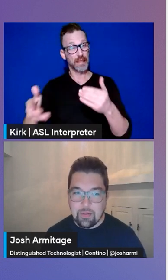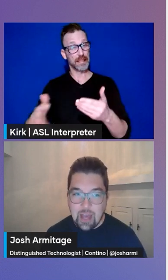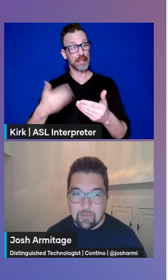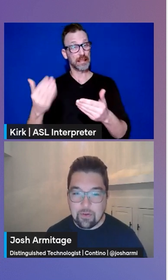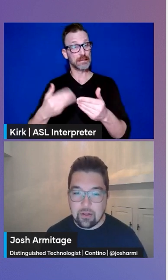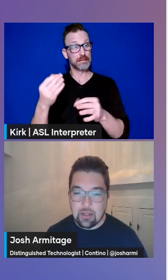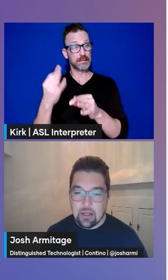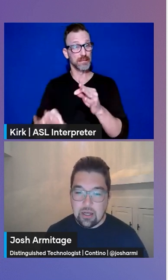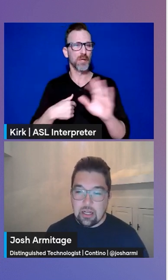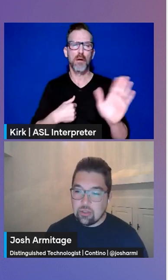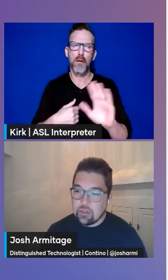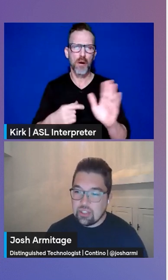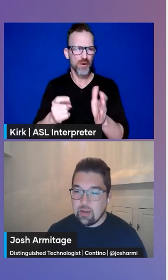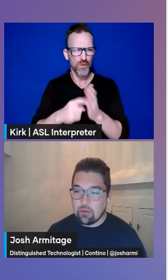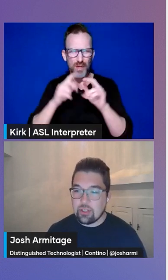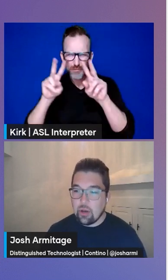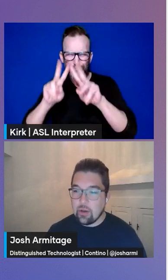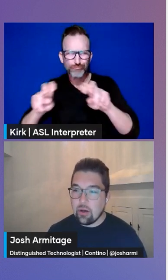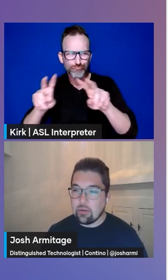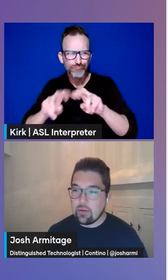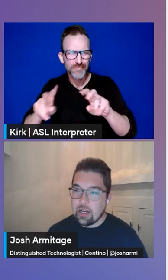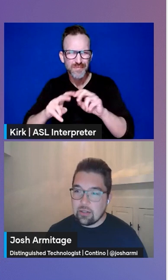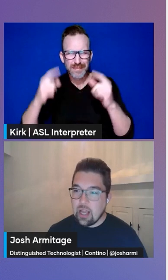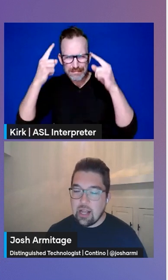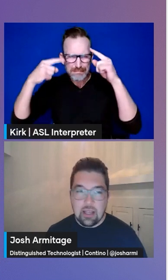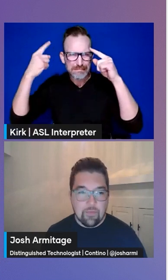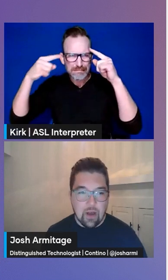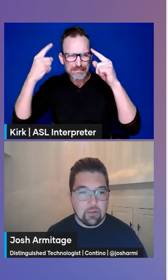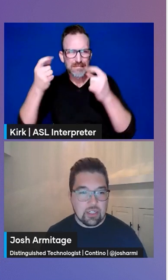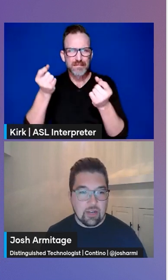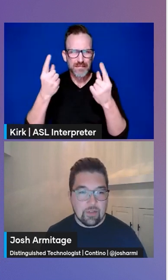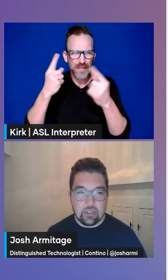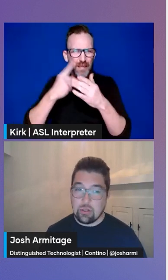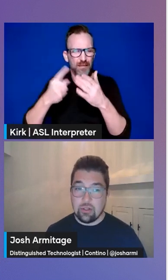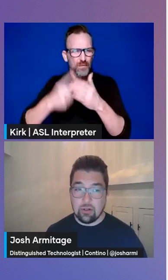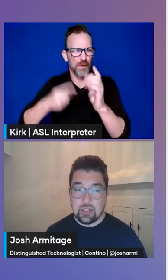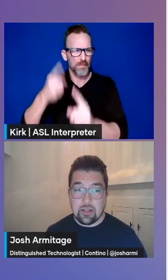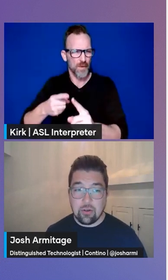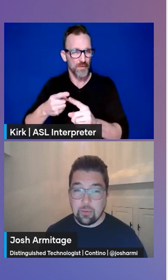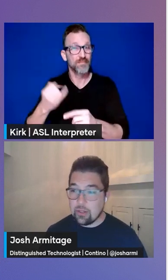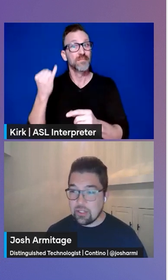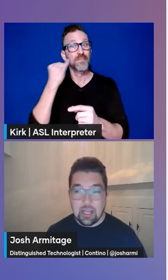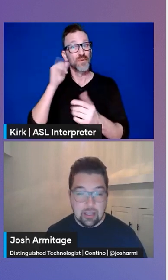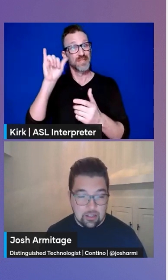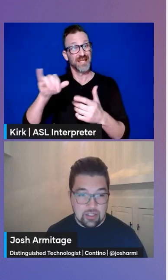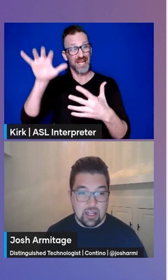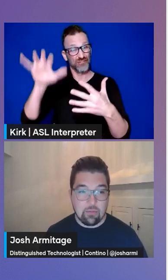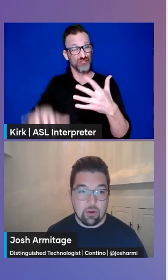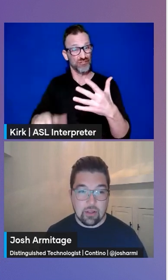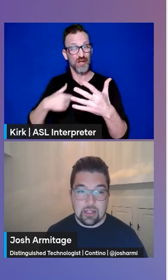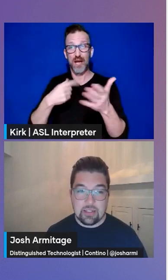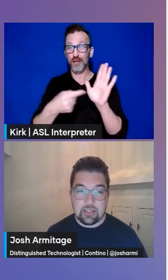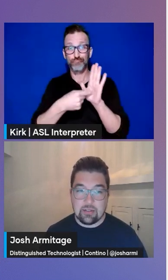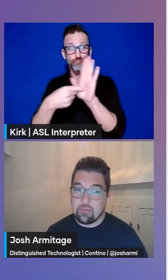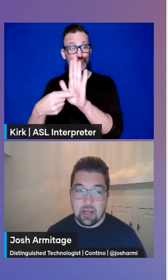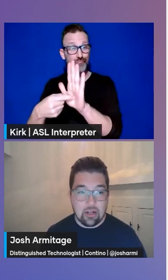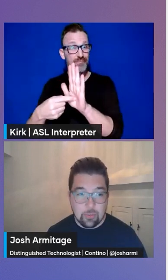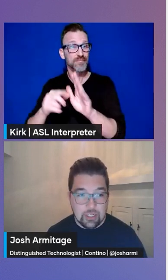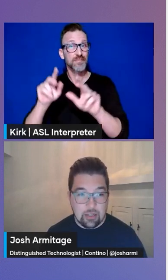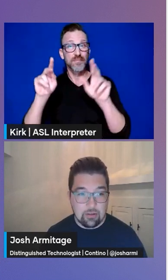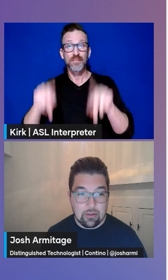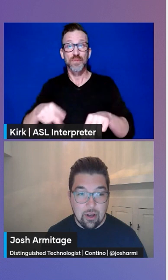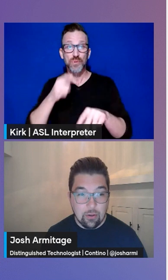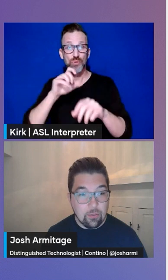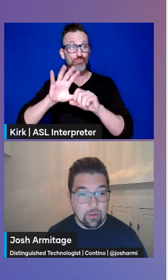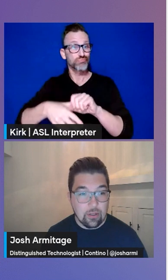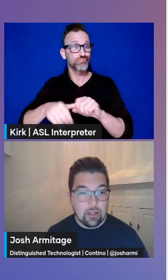takes a bit of effort to understand what's going on, right? And if I was to give this to a non-technical person, can they understand what this is?